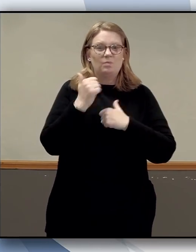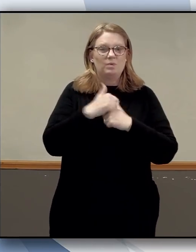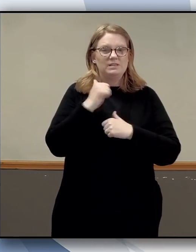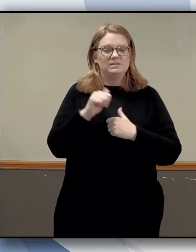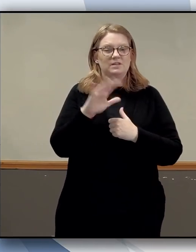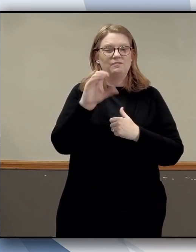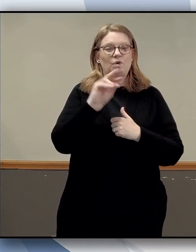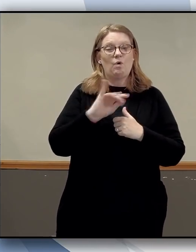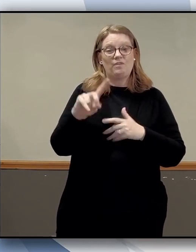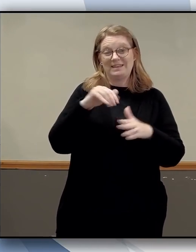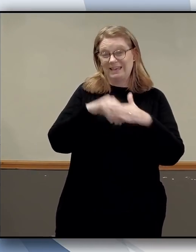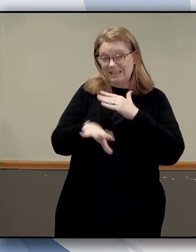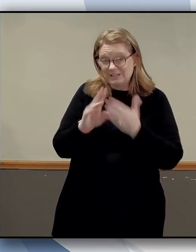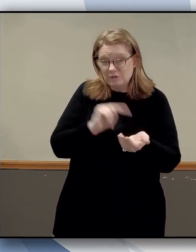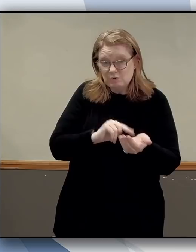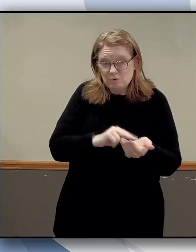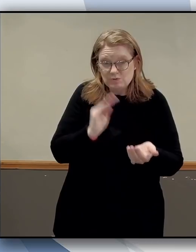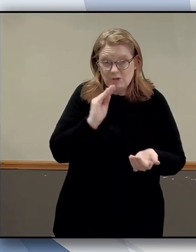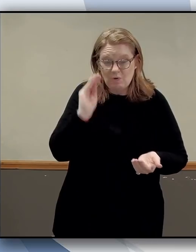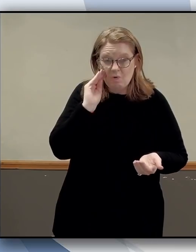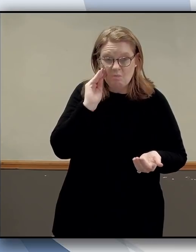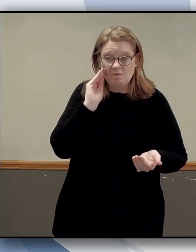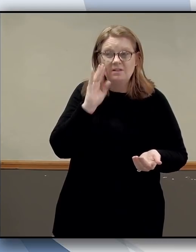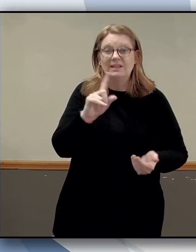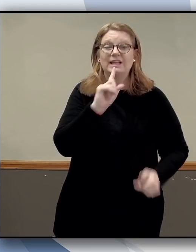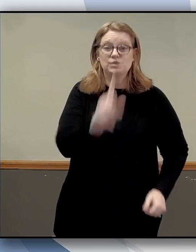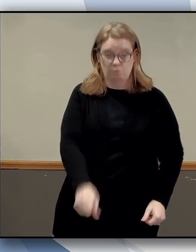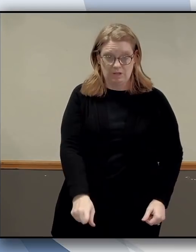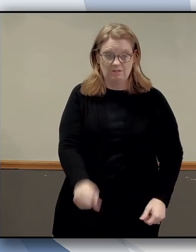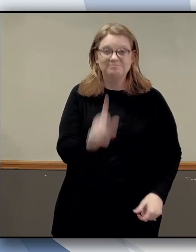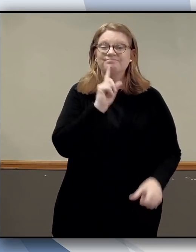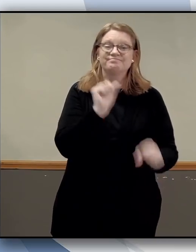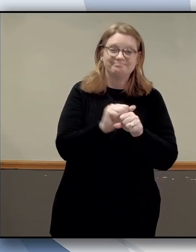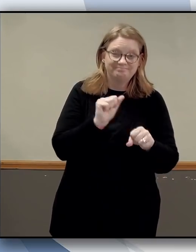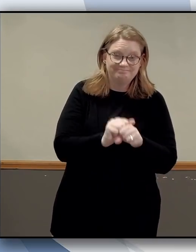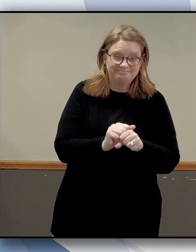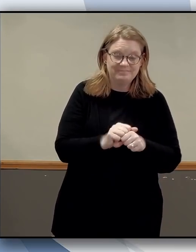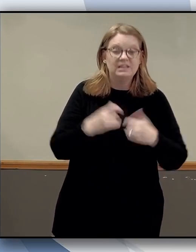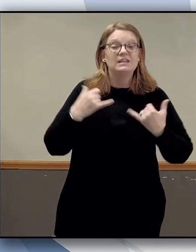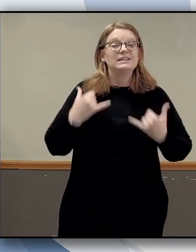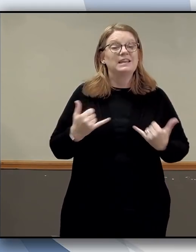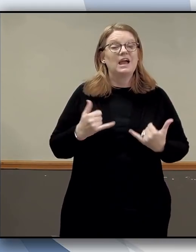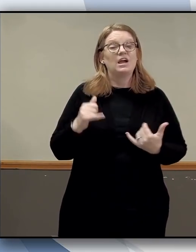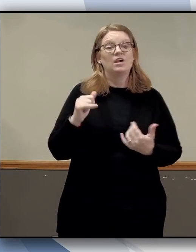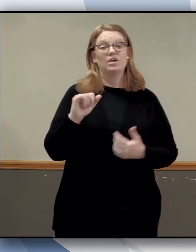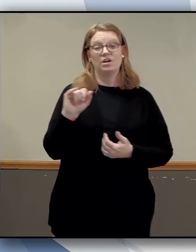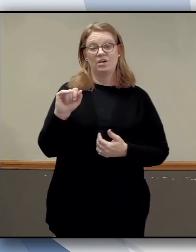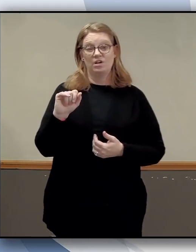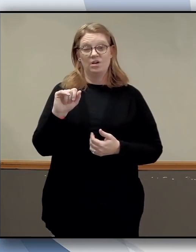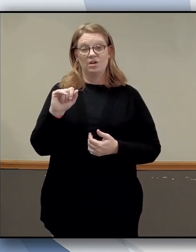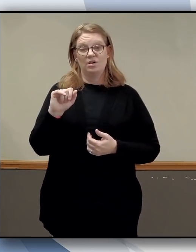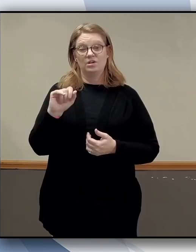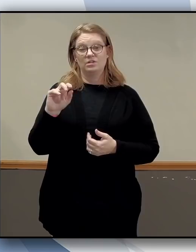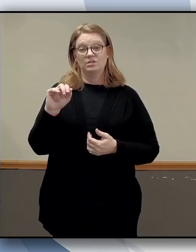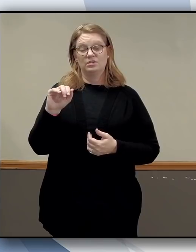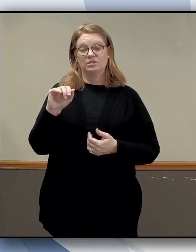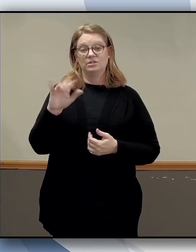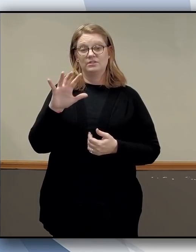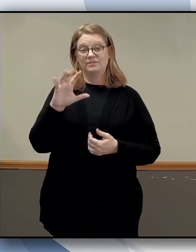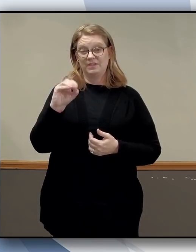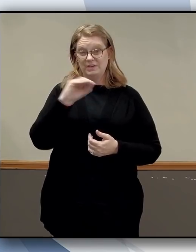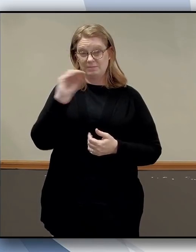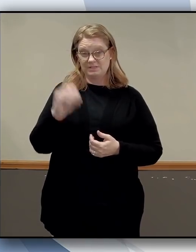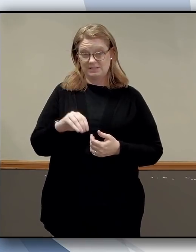long-term facilities is apparent. And now 50% of the 218 long-term